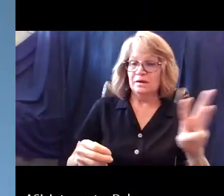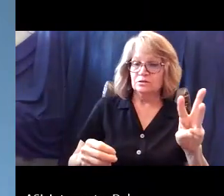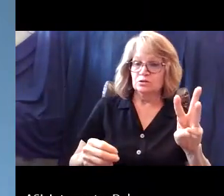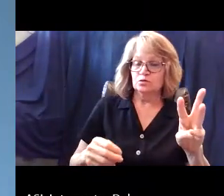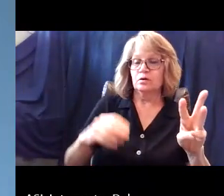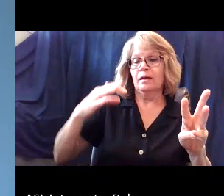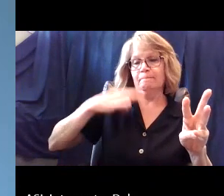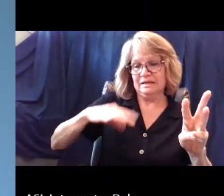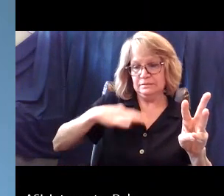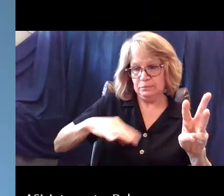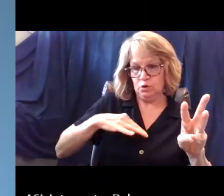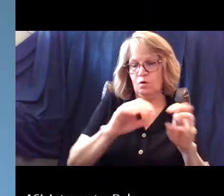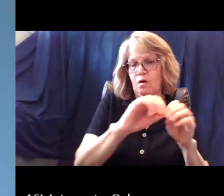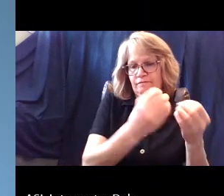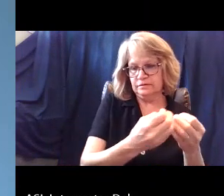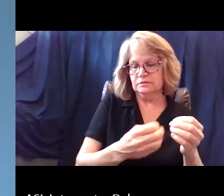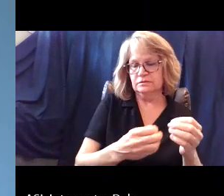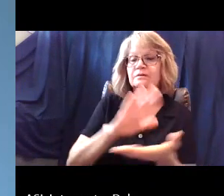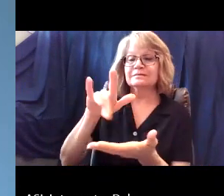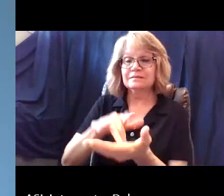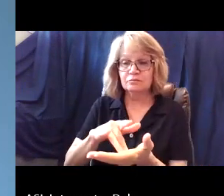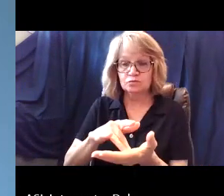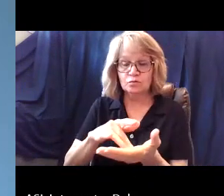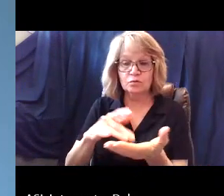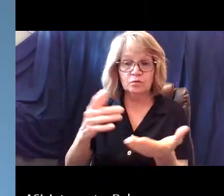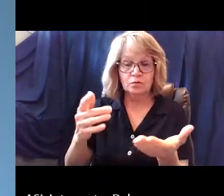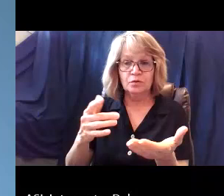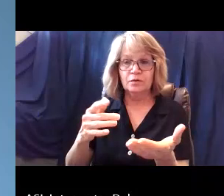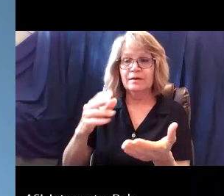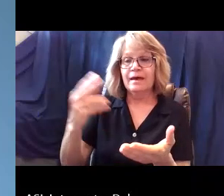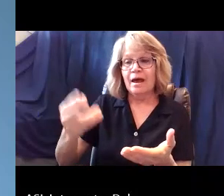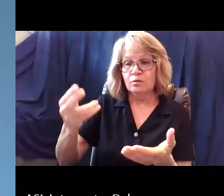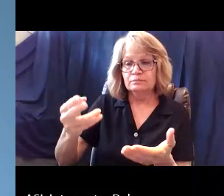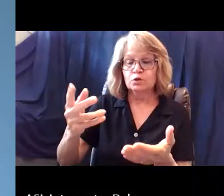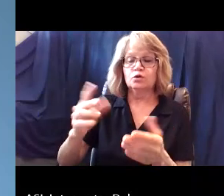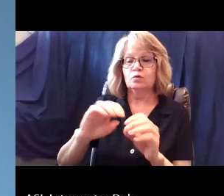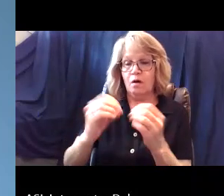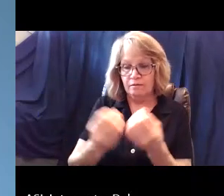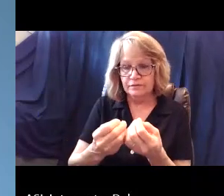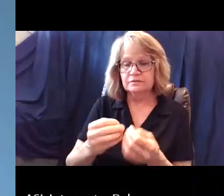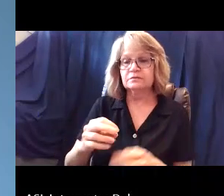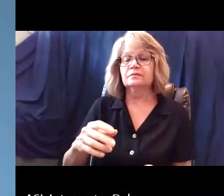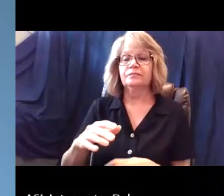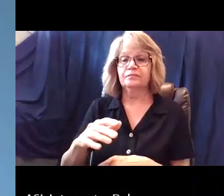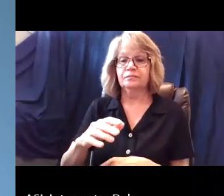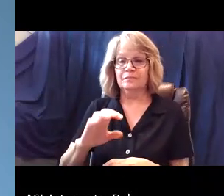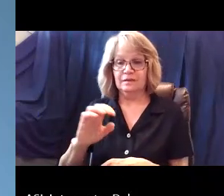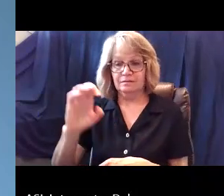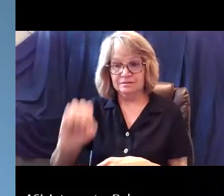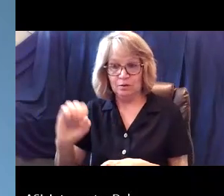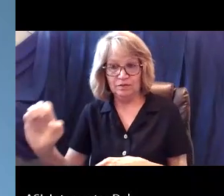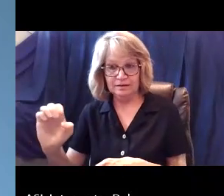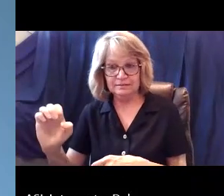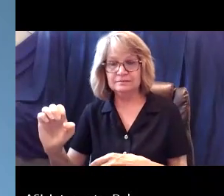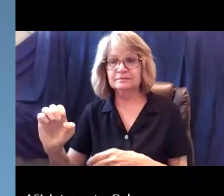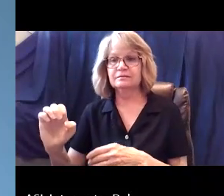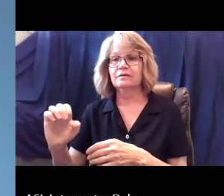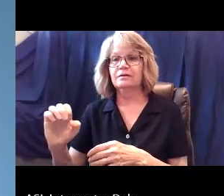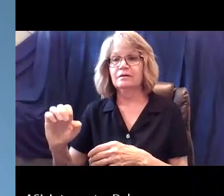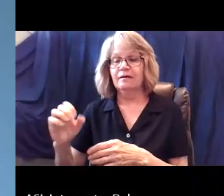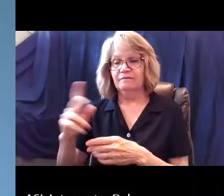Pittsburgh regional office. Our Central region is served by our Harrisburg regional office. And then in the southeastern corner of the state, that's served